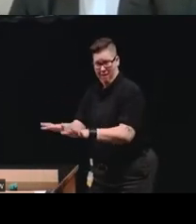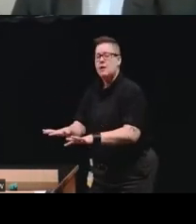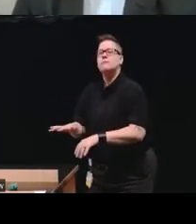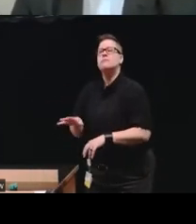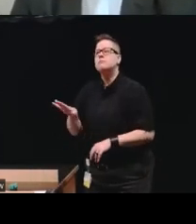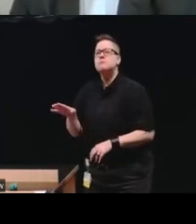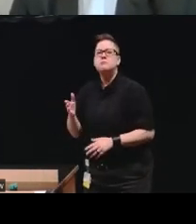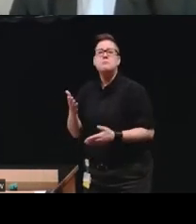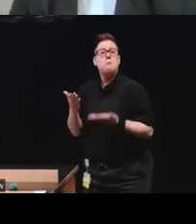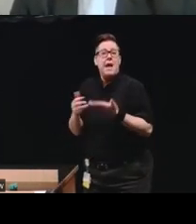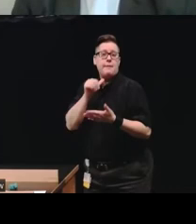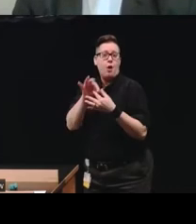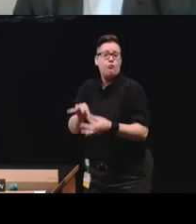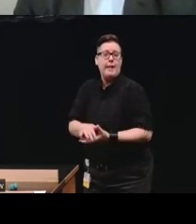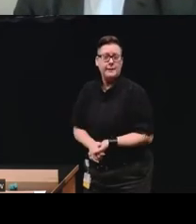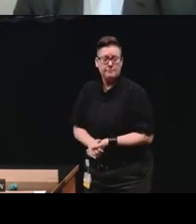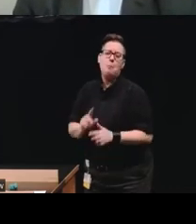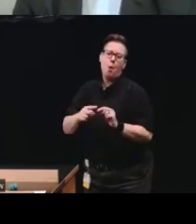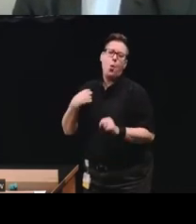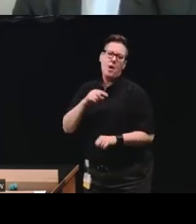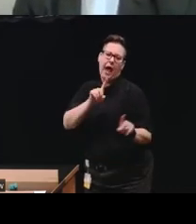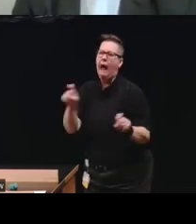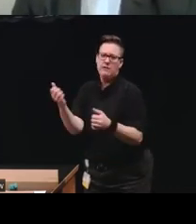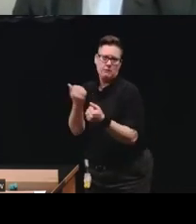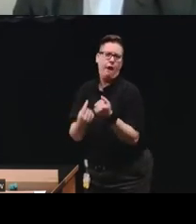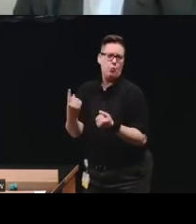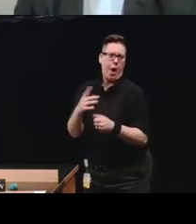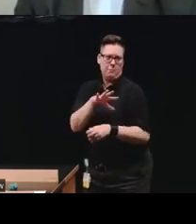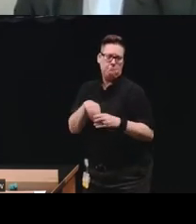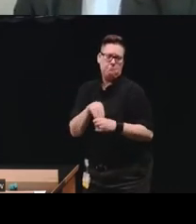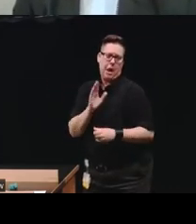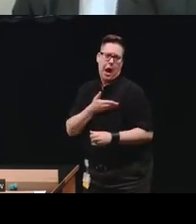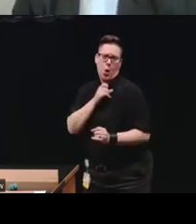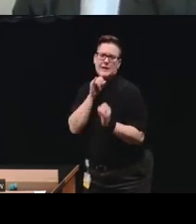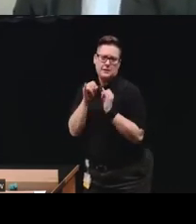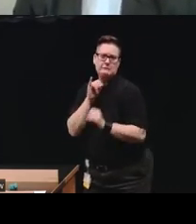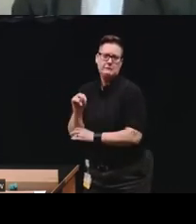it may not be relevant. These are questions that we ask everybody. It's part of our intake to